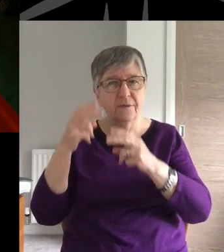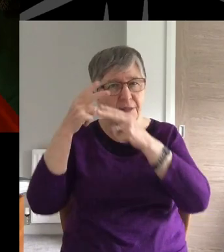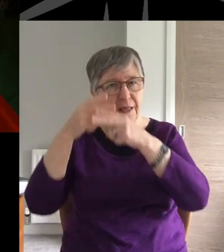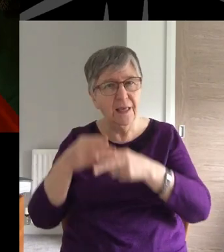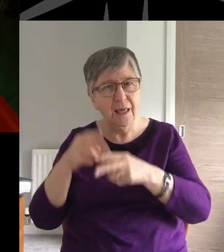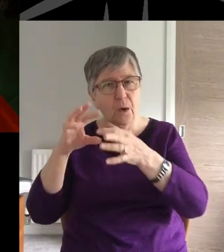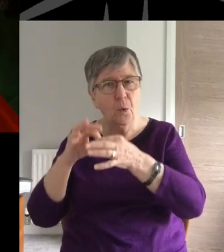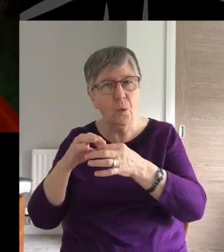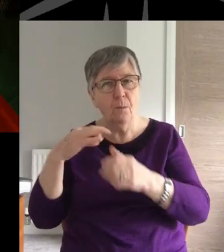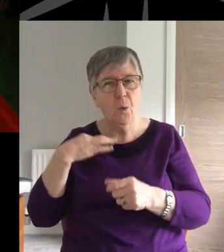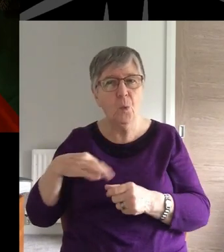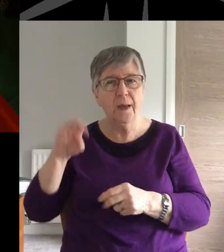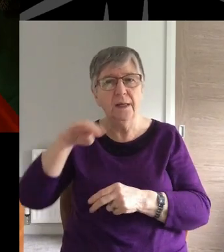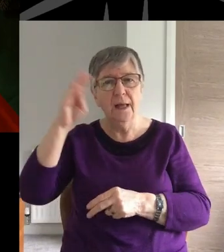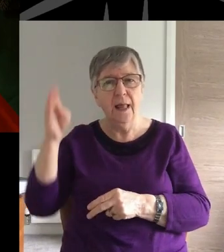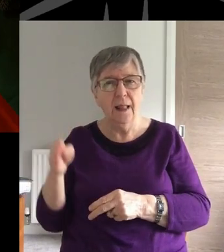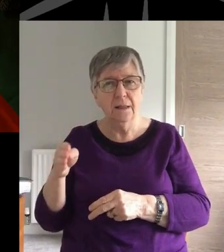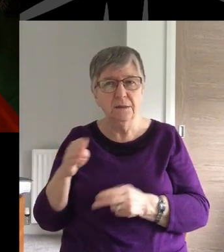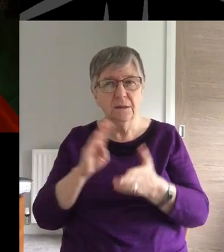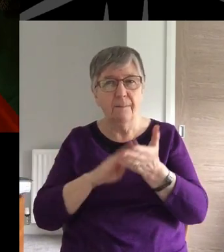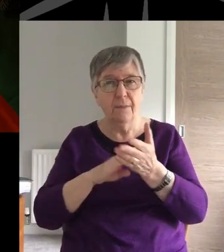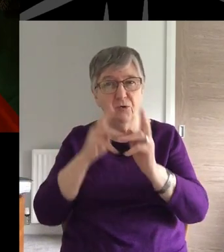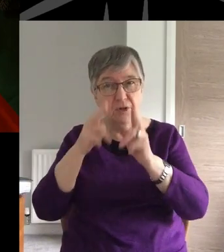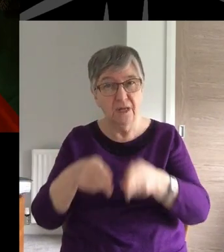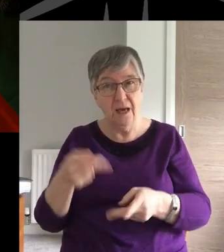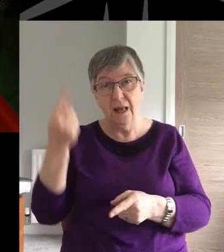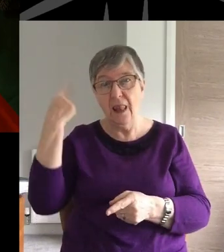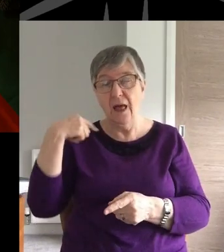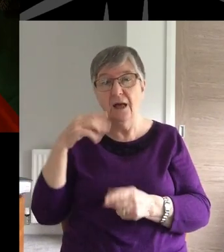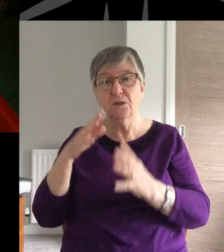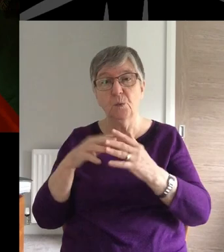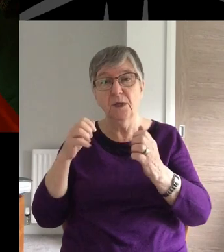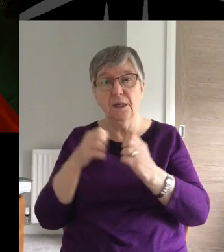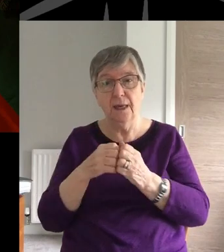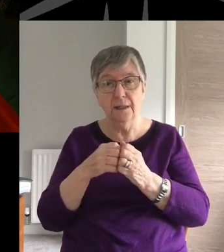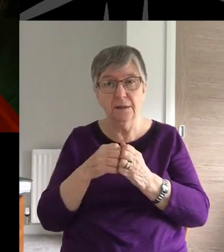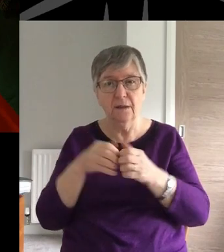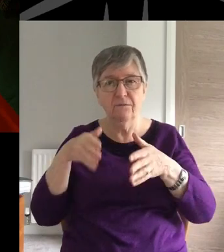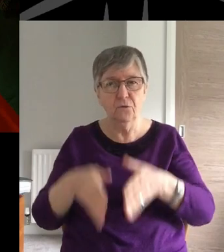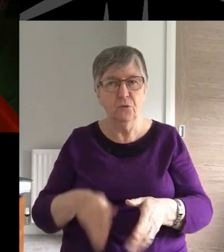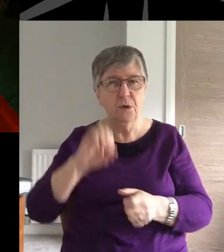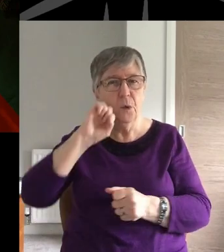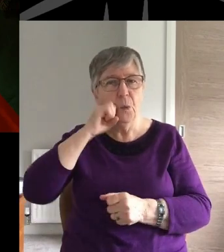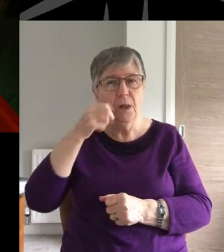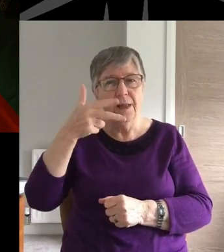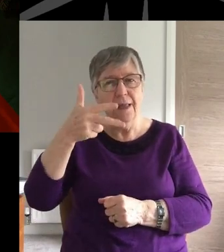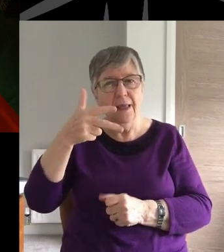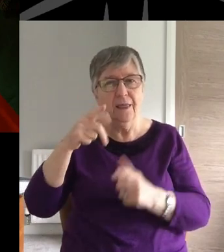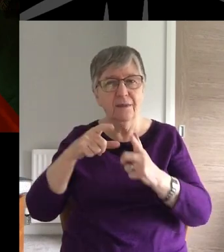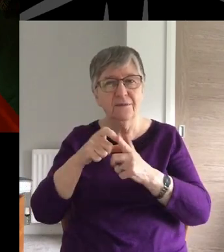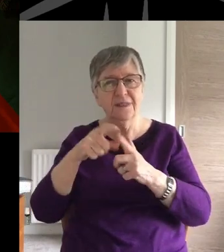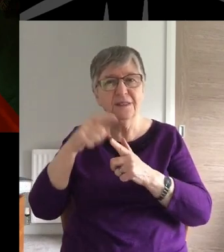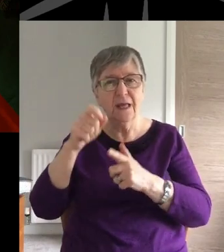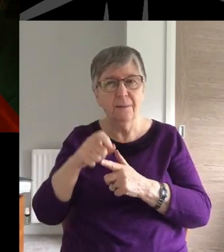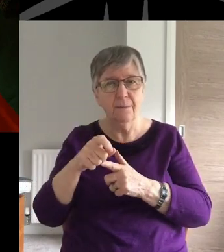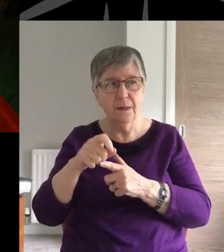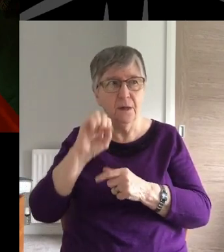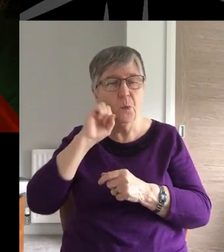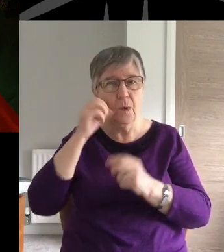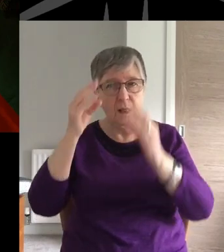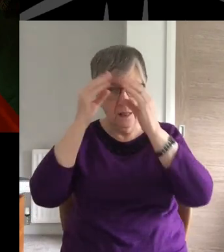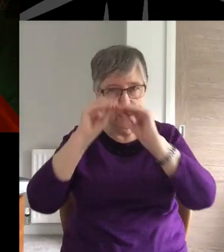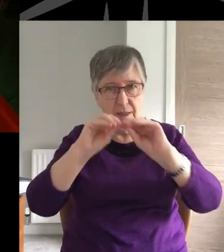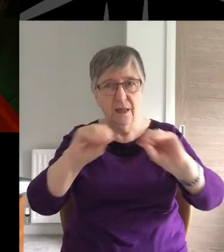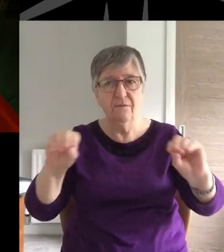Murray Pollock died last weekend. His funeral is to be on the 8th of December. We will make known the